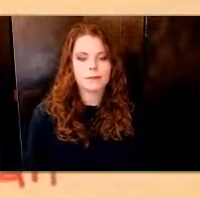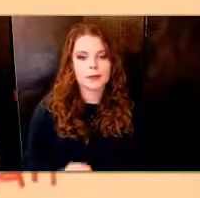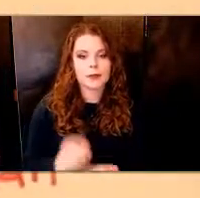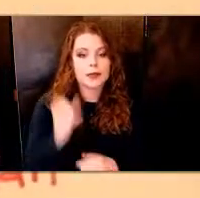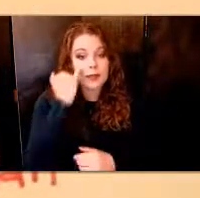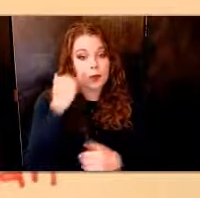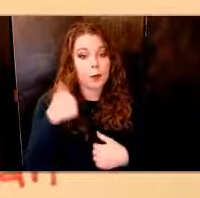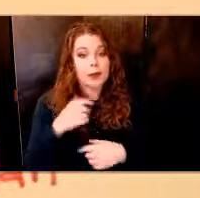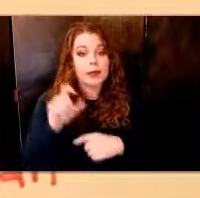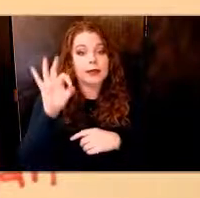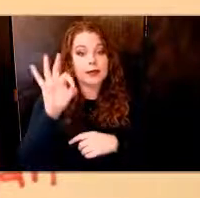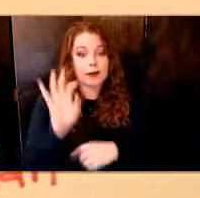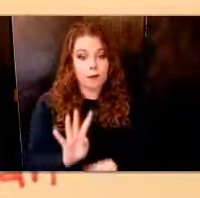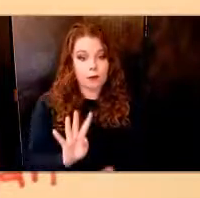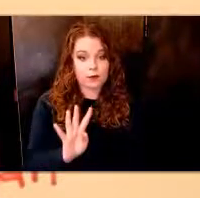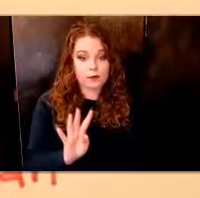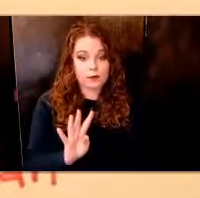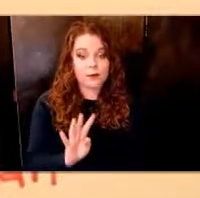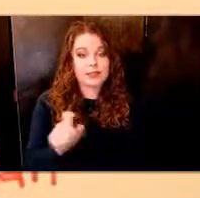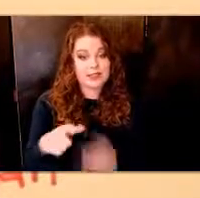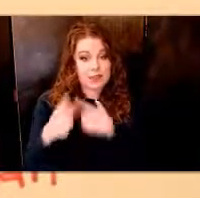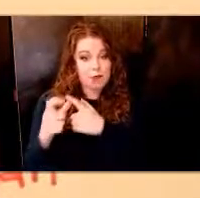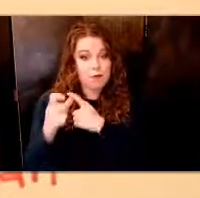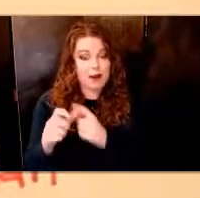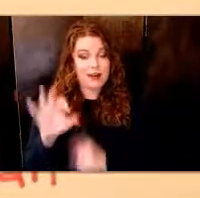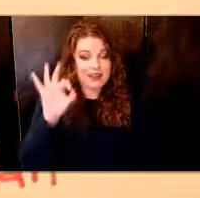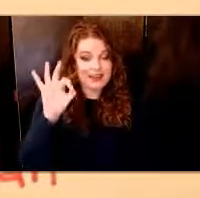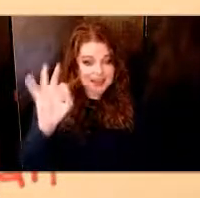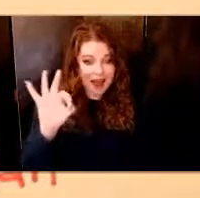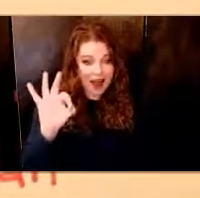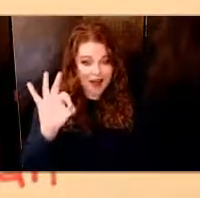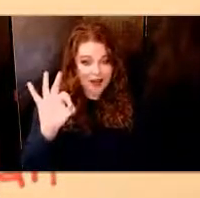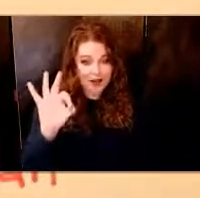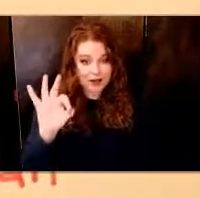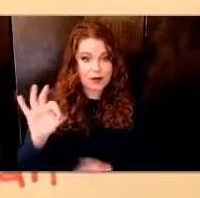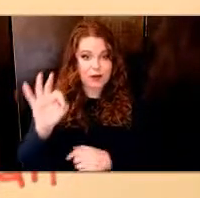It's 9. So they ran 9 quarter miles.